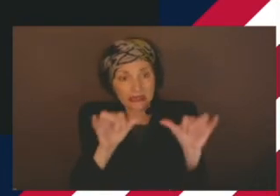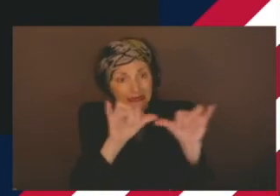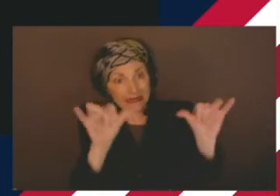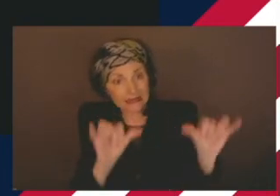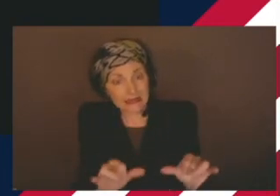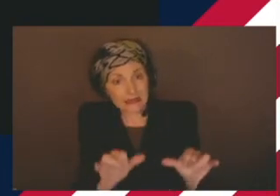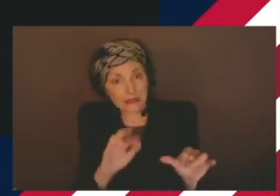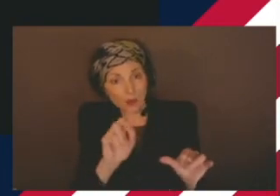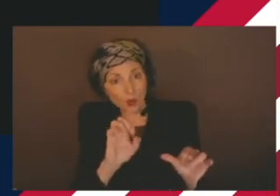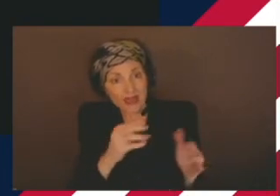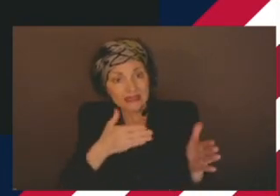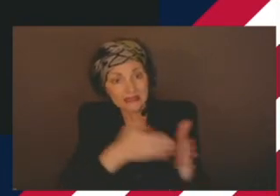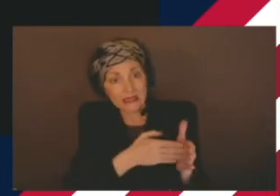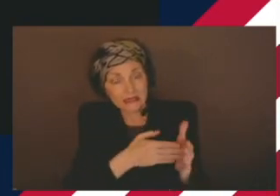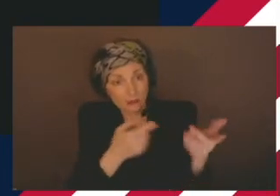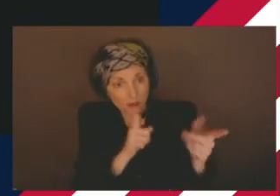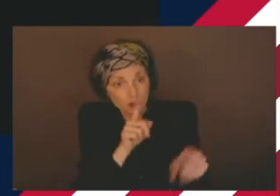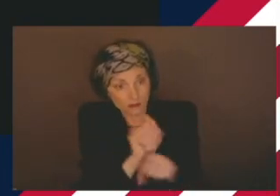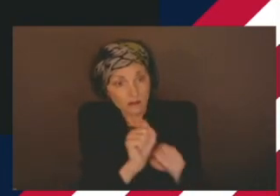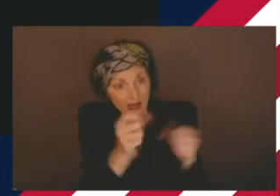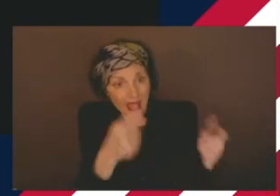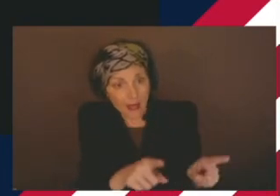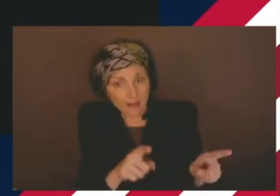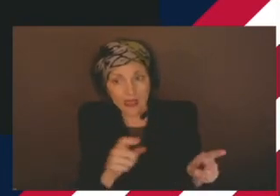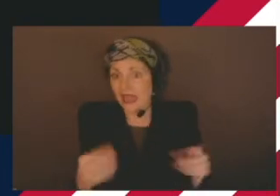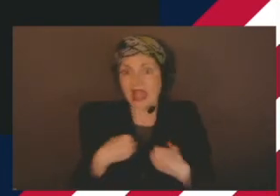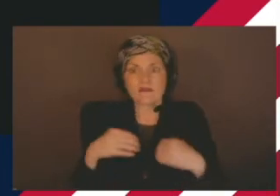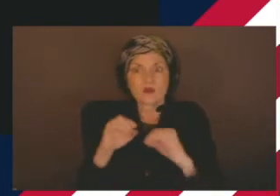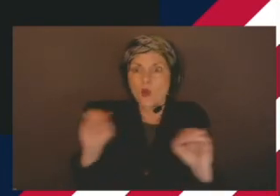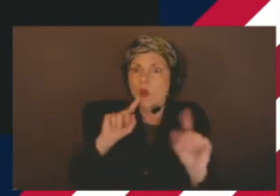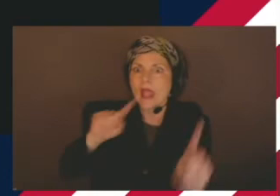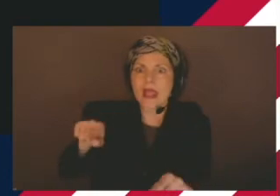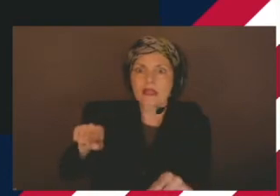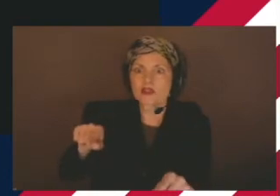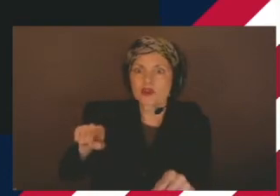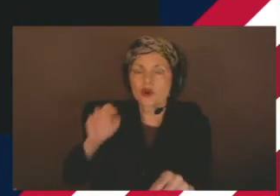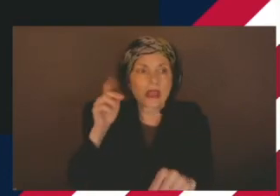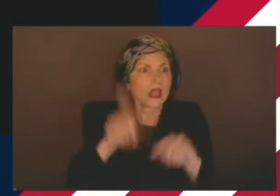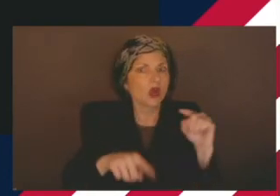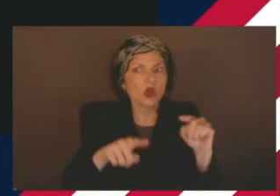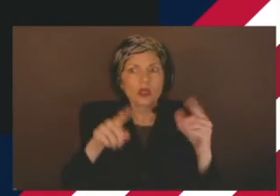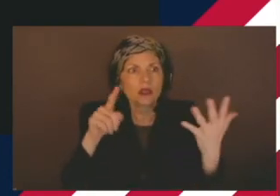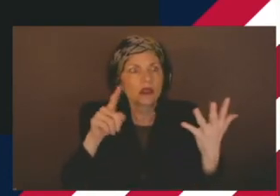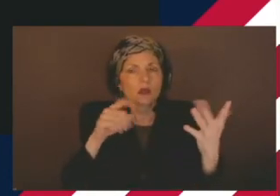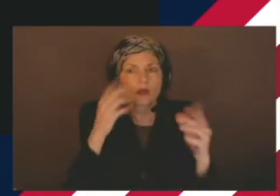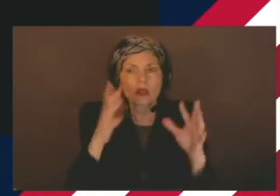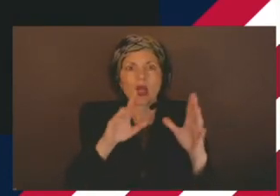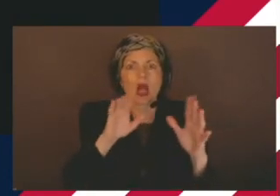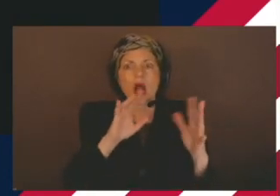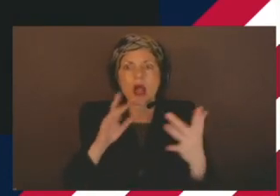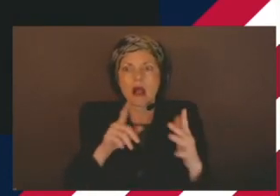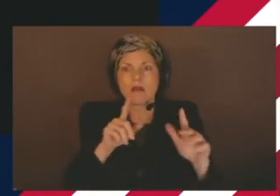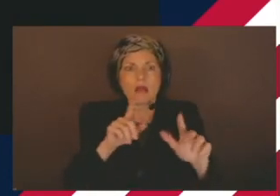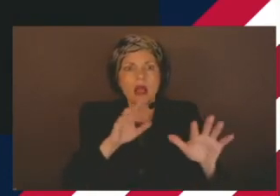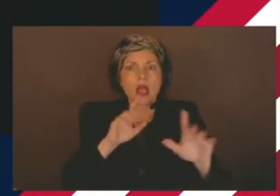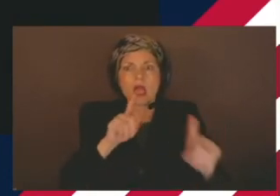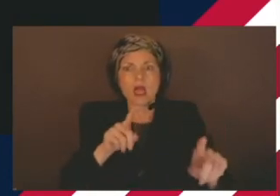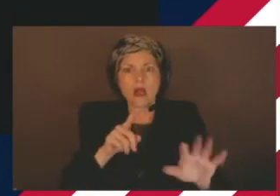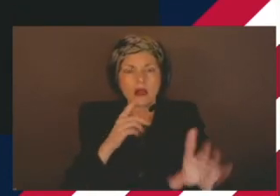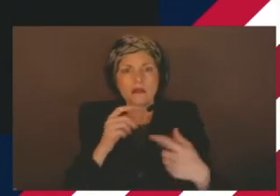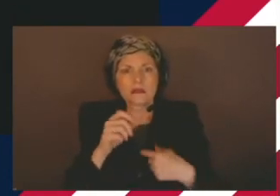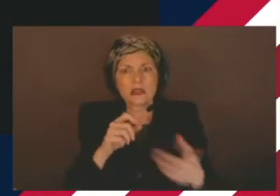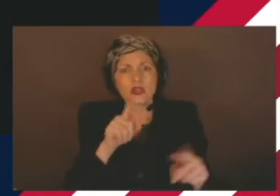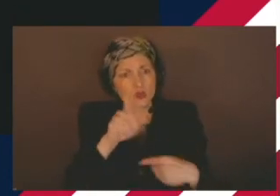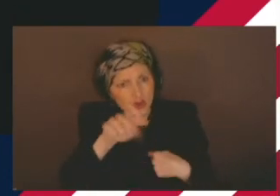answer. It took him 400 words and he couldn't come out with the answer that yes, systemic racism exists and it can actually result in the